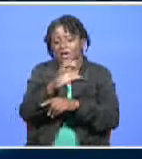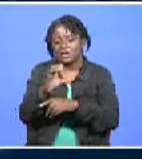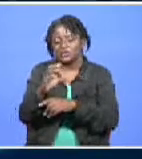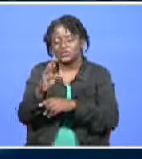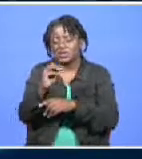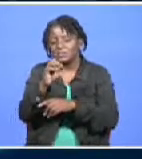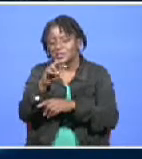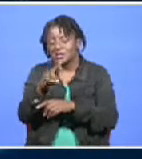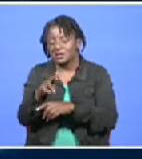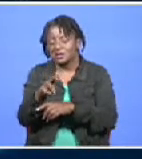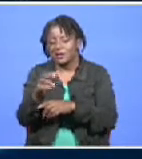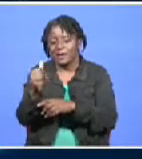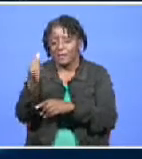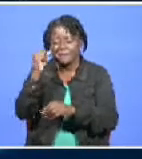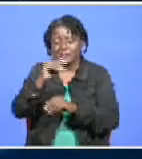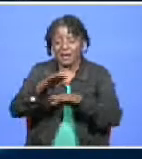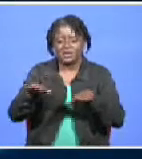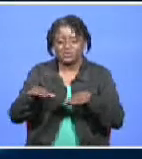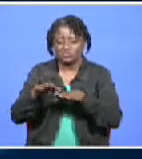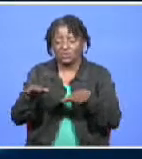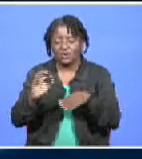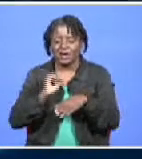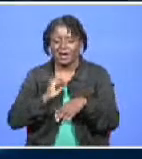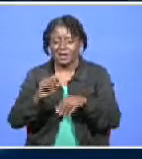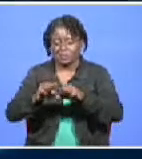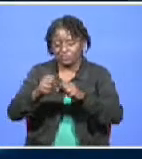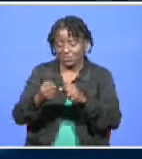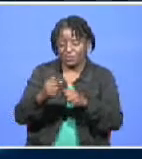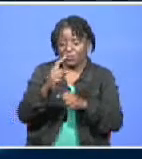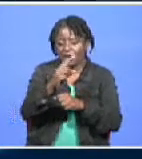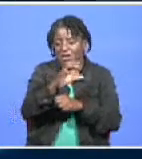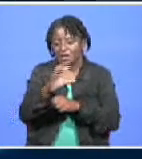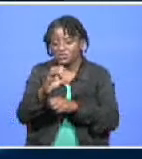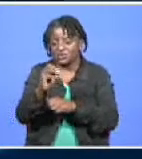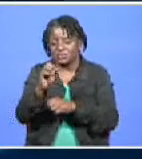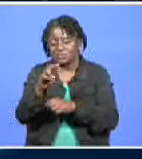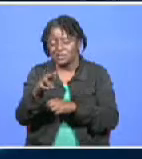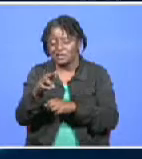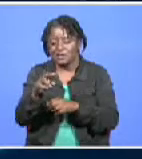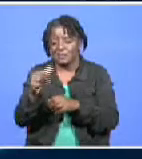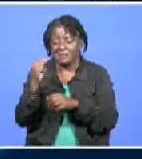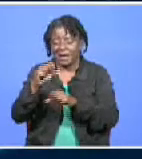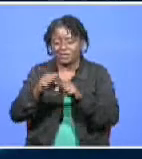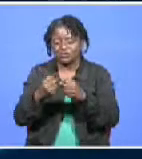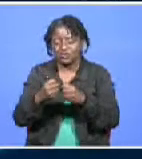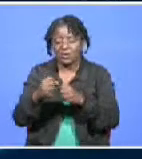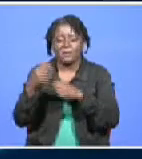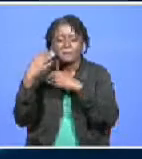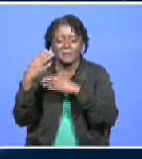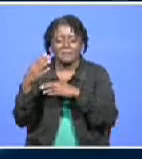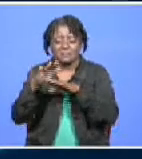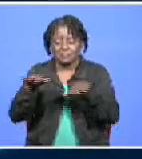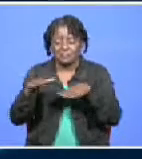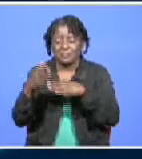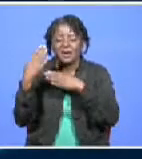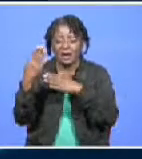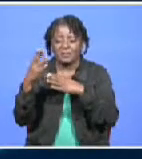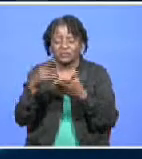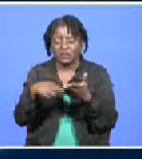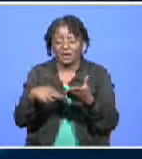backstroke, and I broke the 100-meter backstroke Bahamas record by about